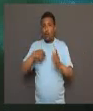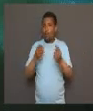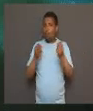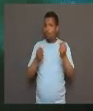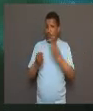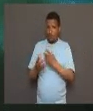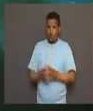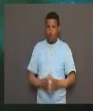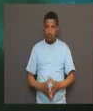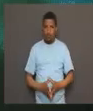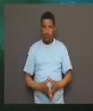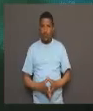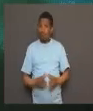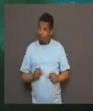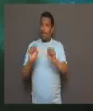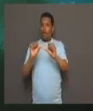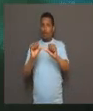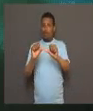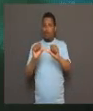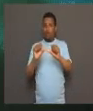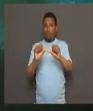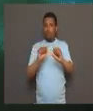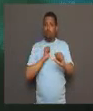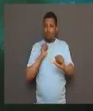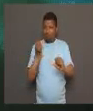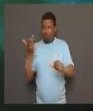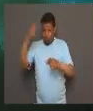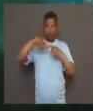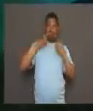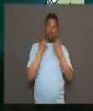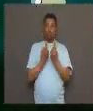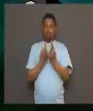a moment. Go ahead, and I will see you soon.